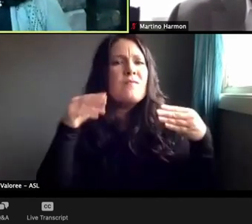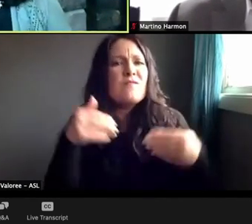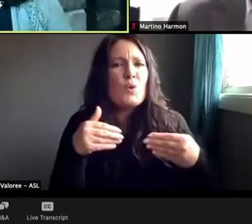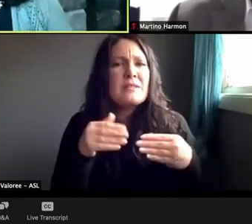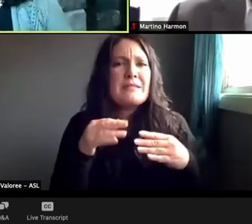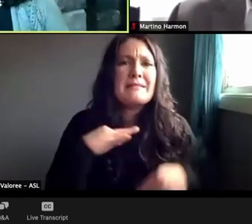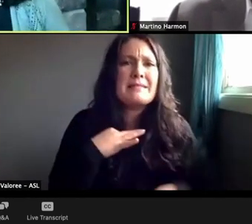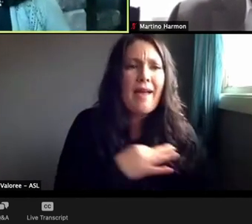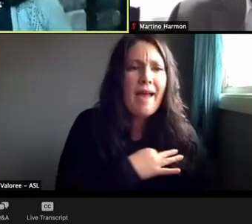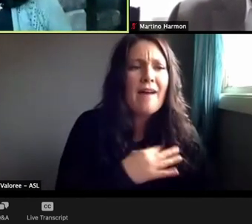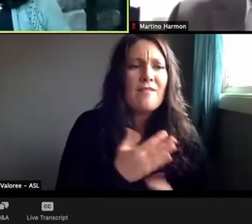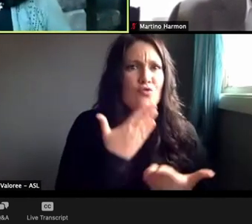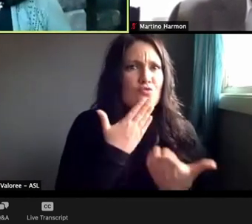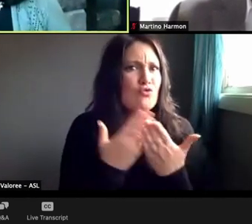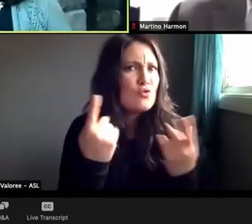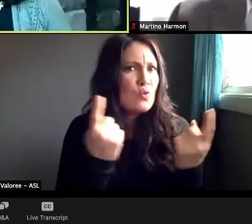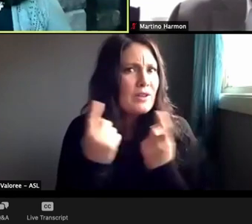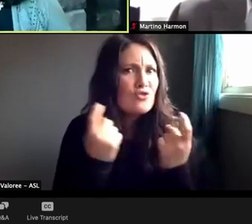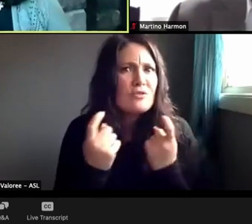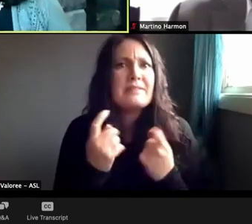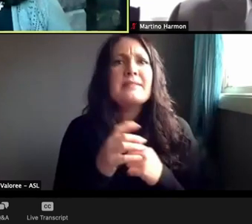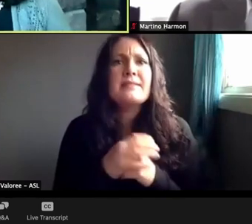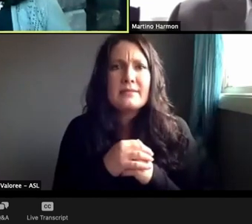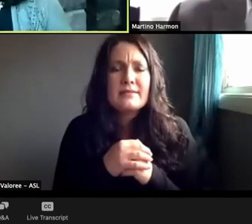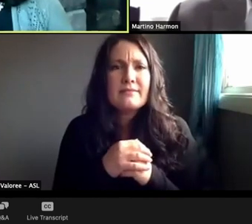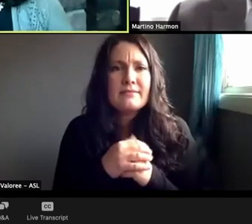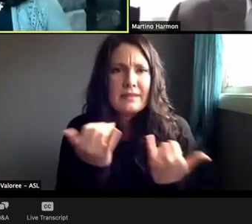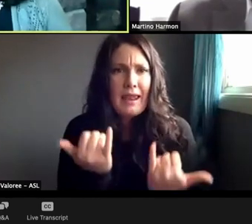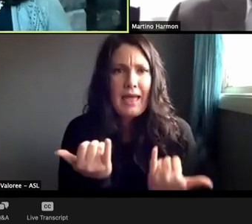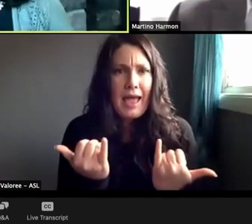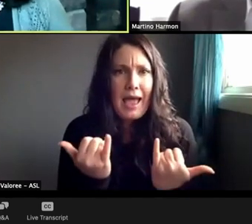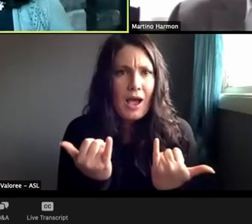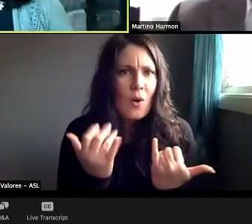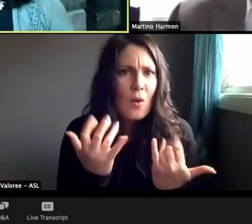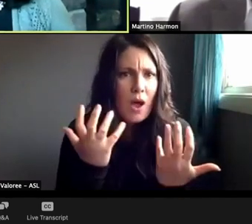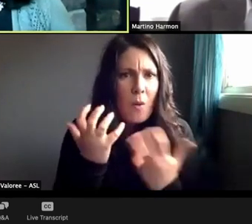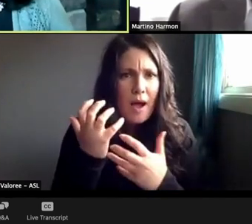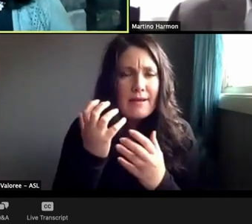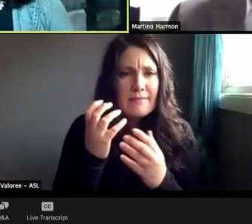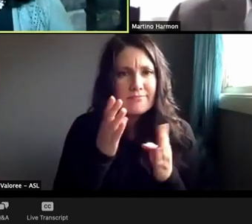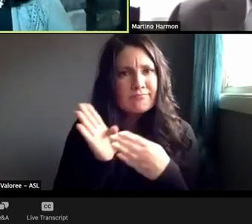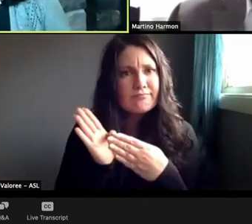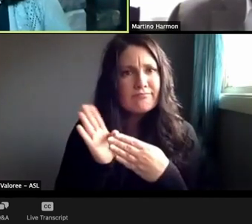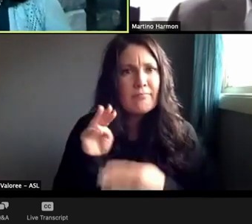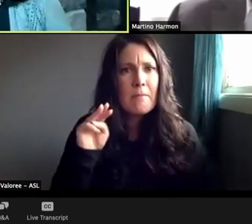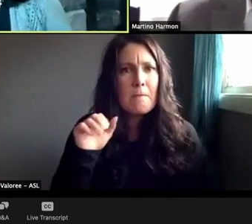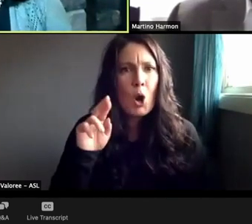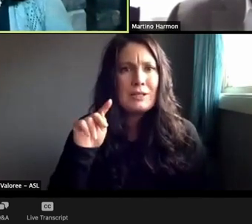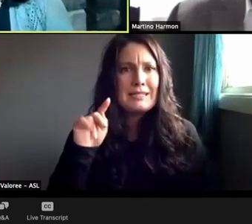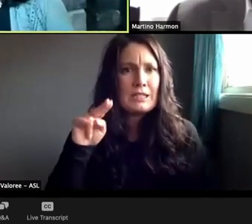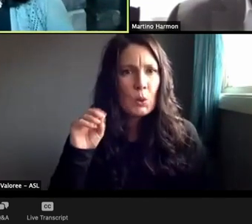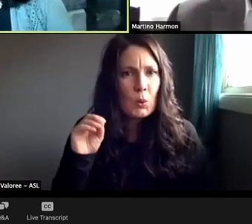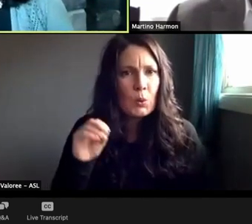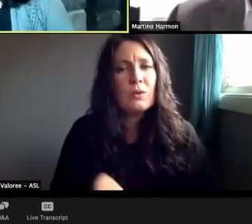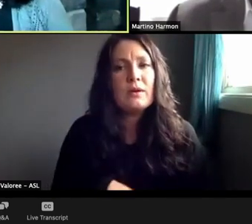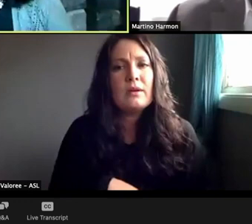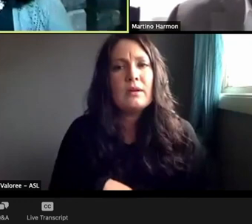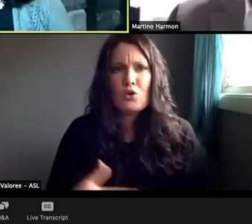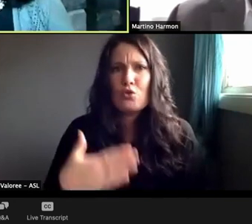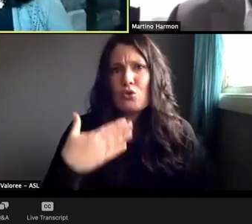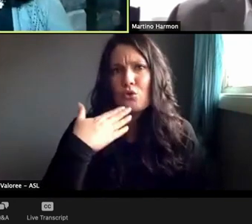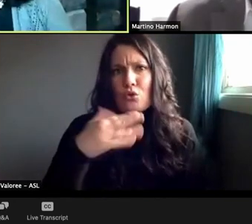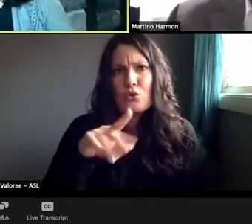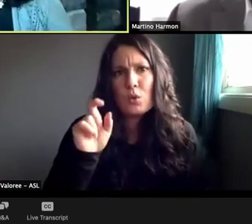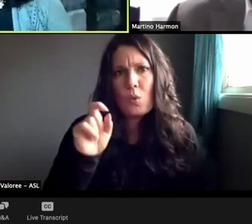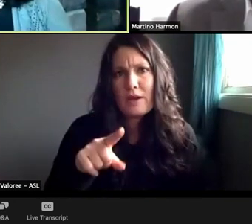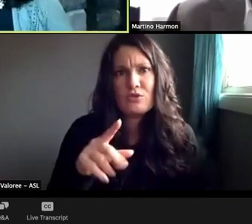questions regarding the students. So I'm gonna direct these toward Martino. This is a good question that's been asked